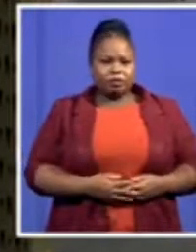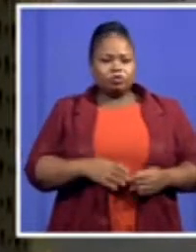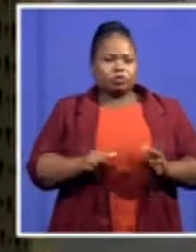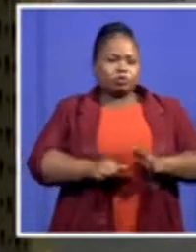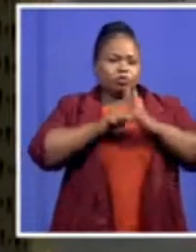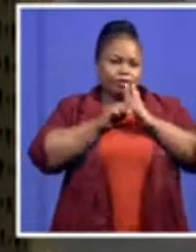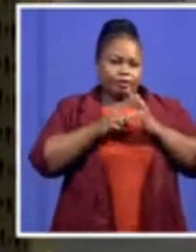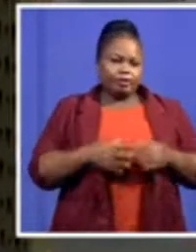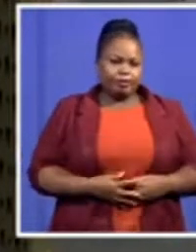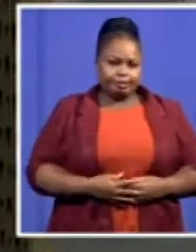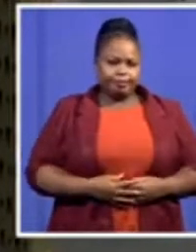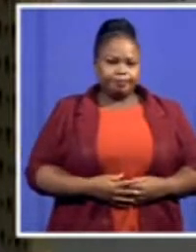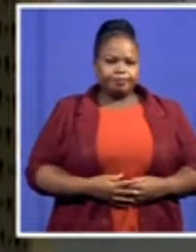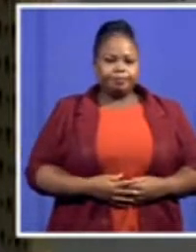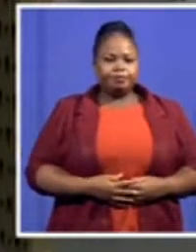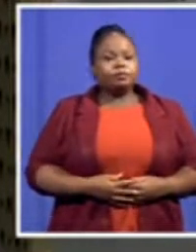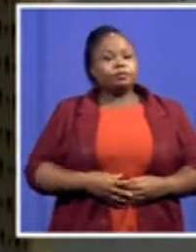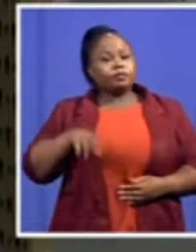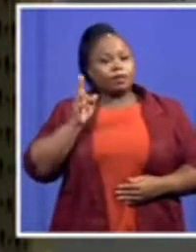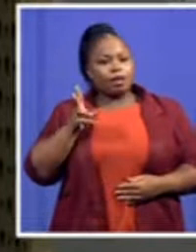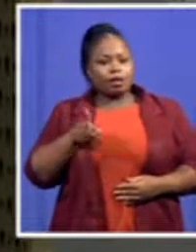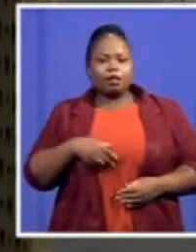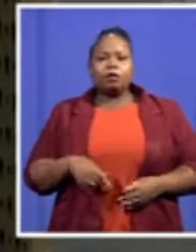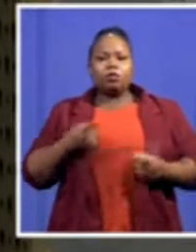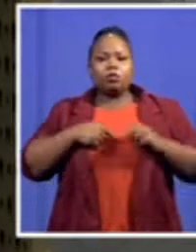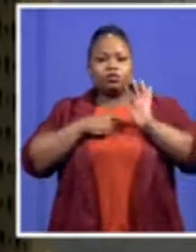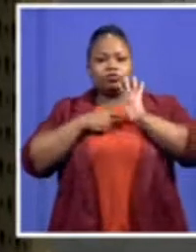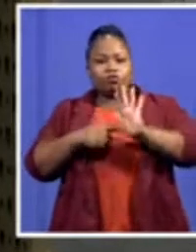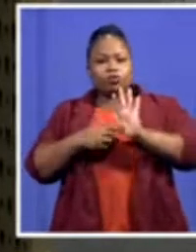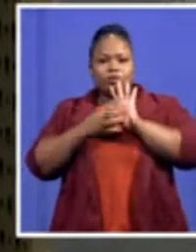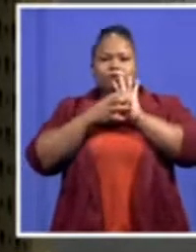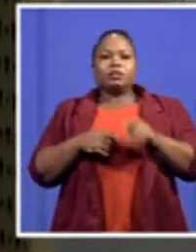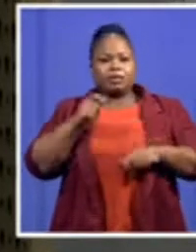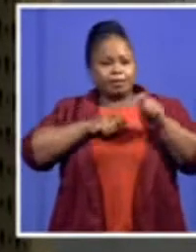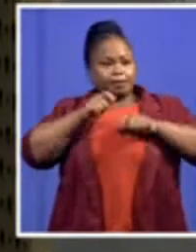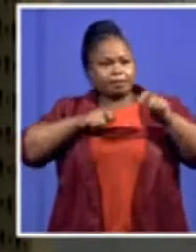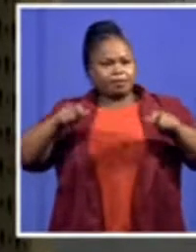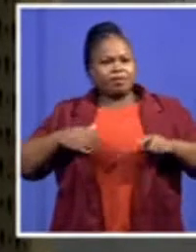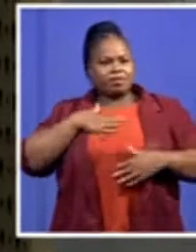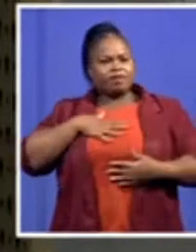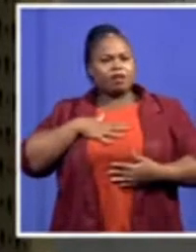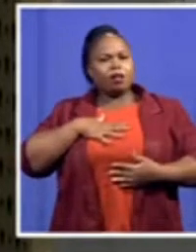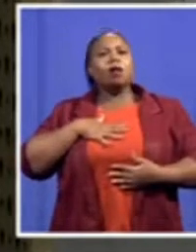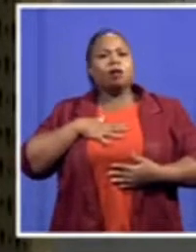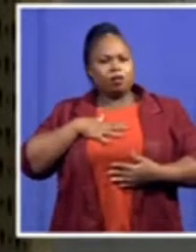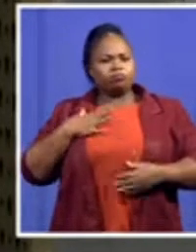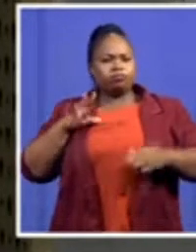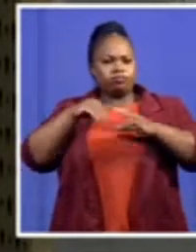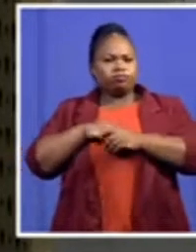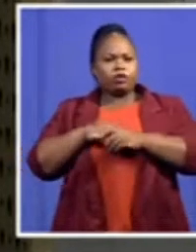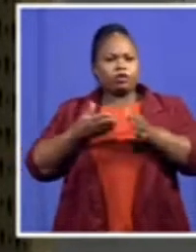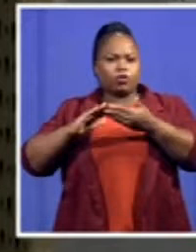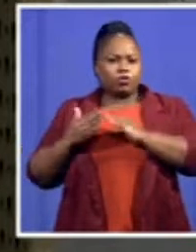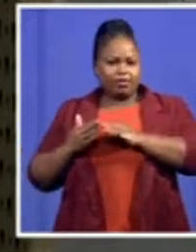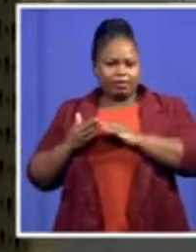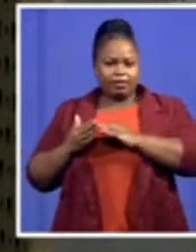It is also through symbolism that people feel part of a community